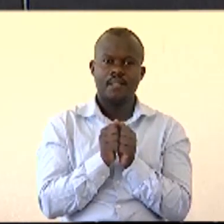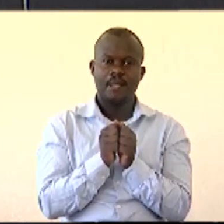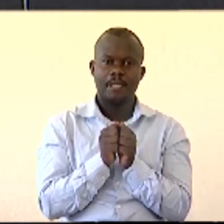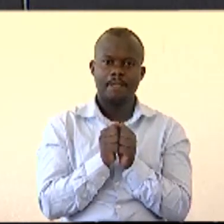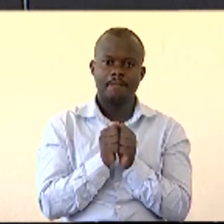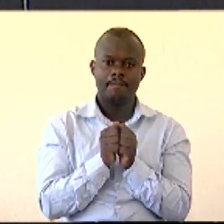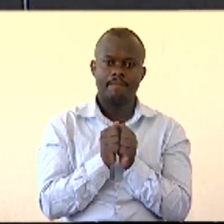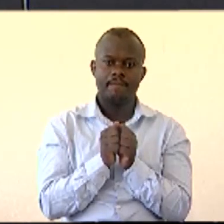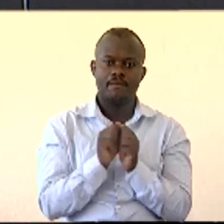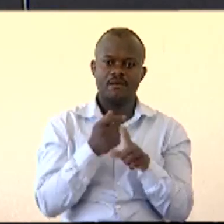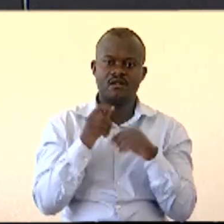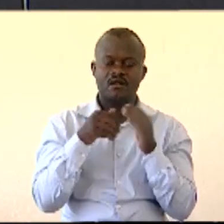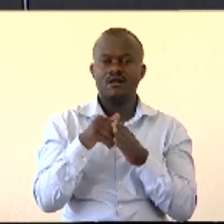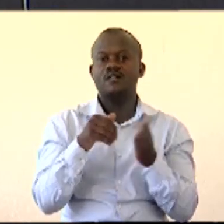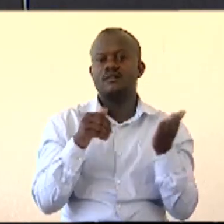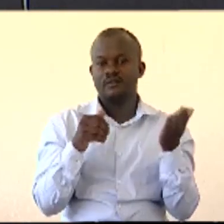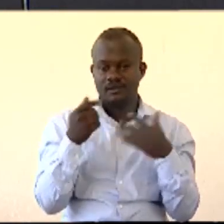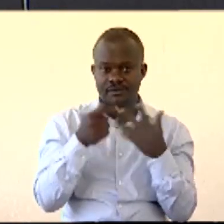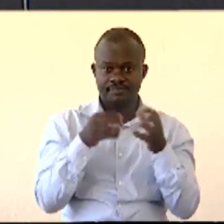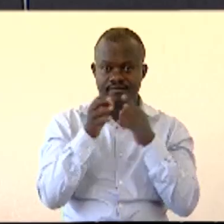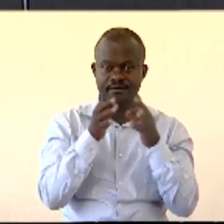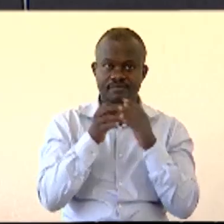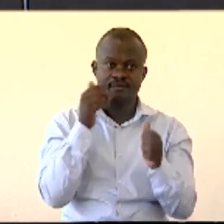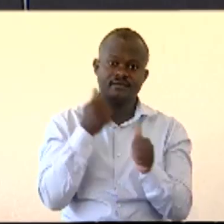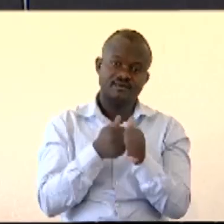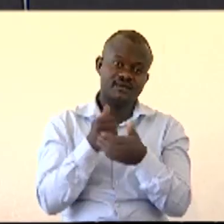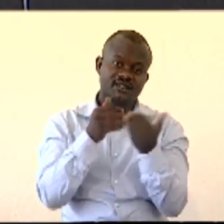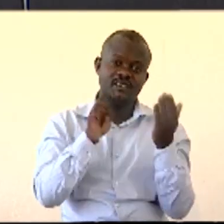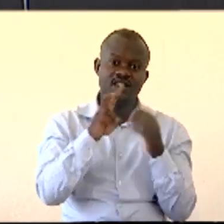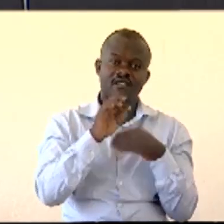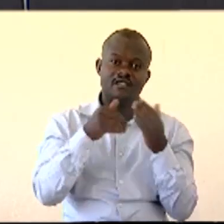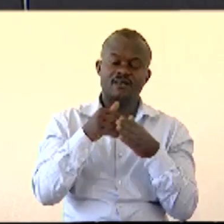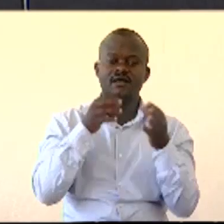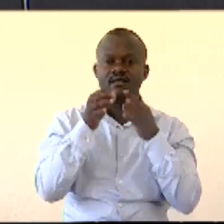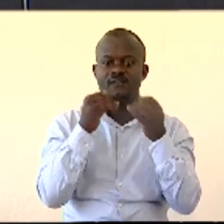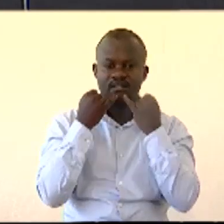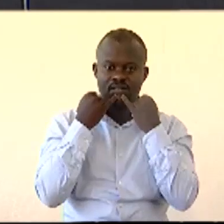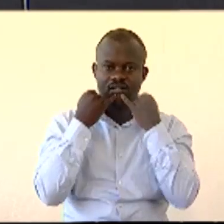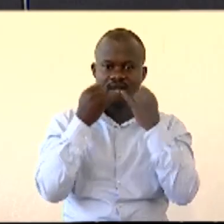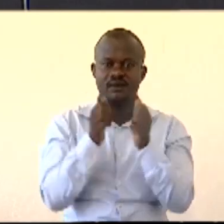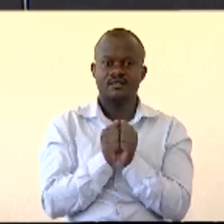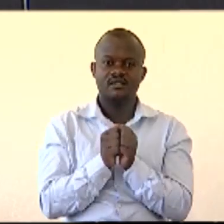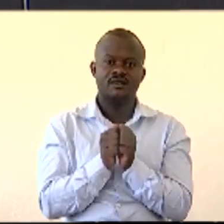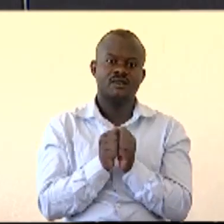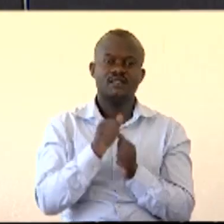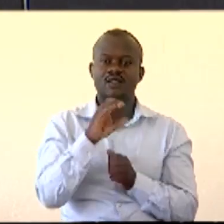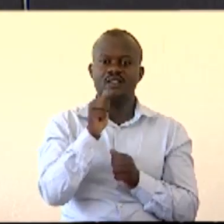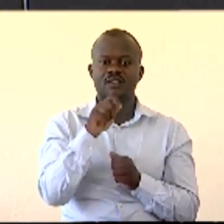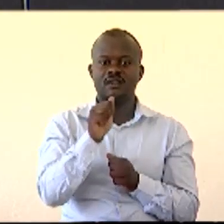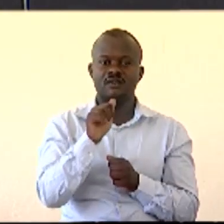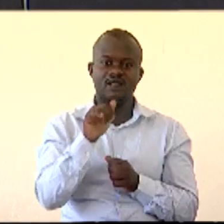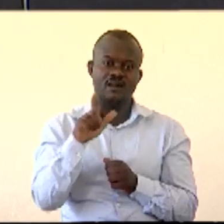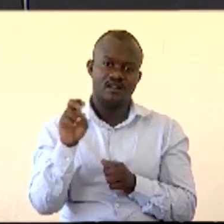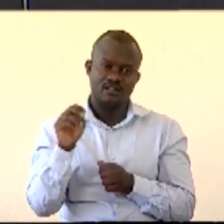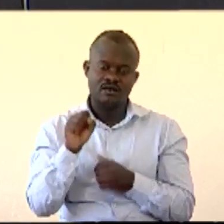or you can call it the cations, whichever definition, whichever pronunciation you use. The cations, remember